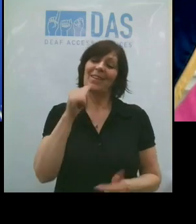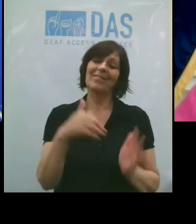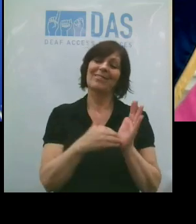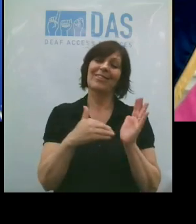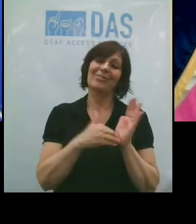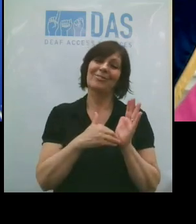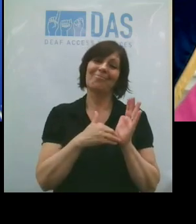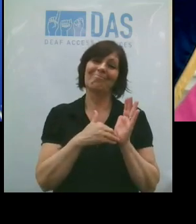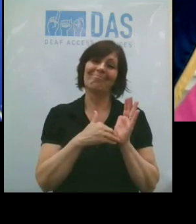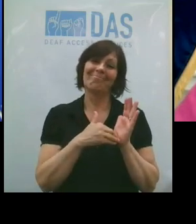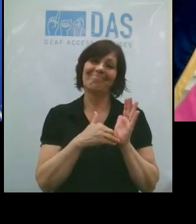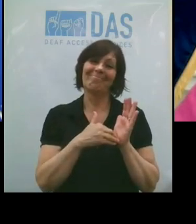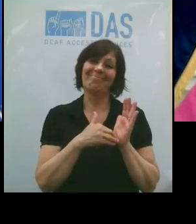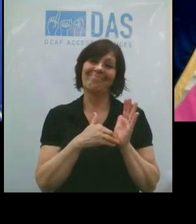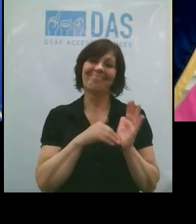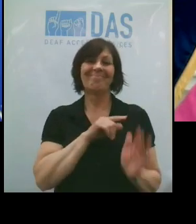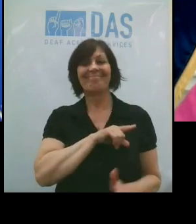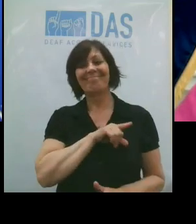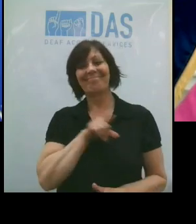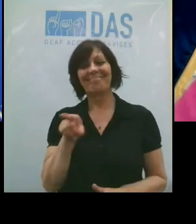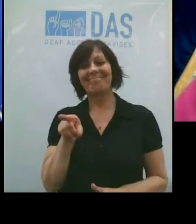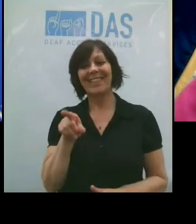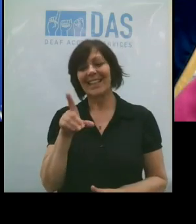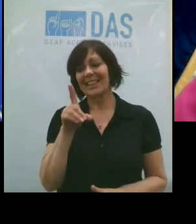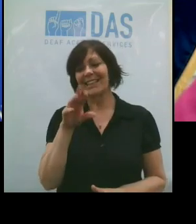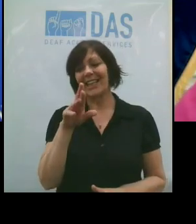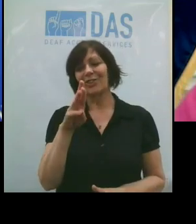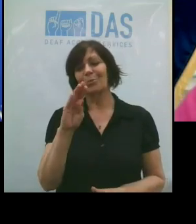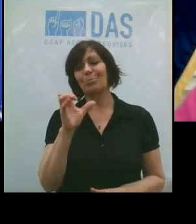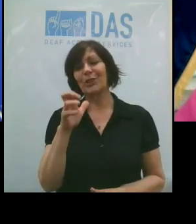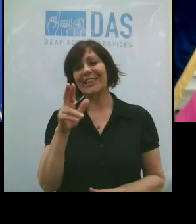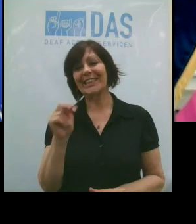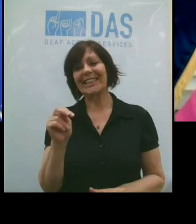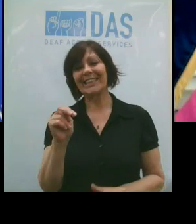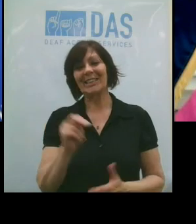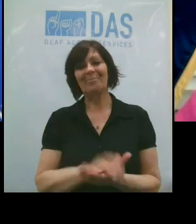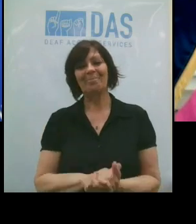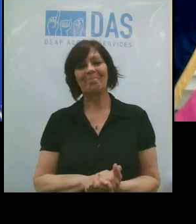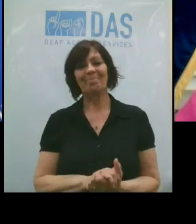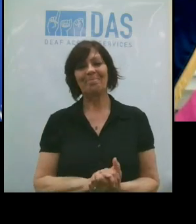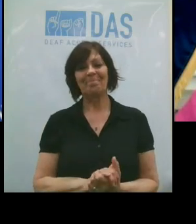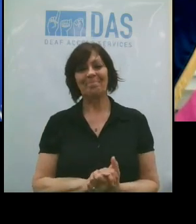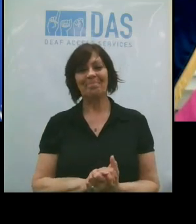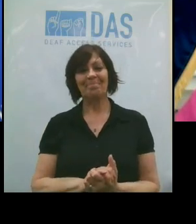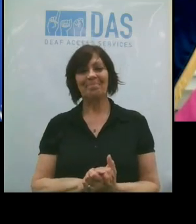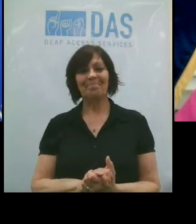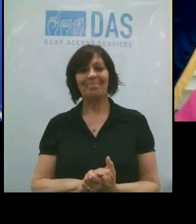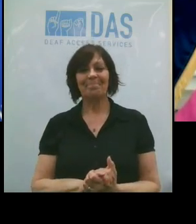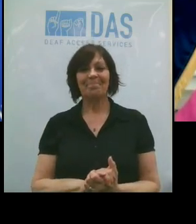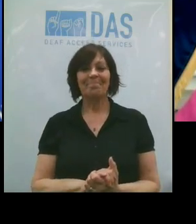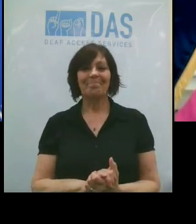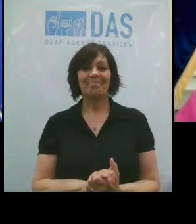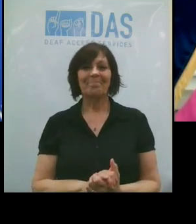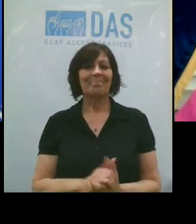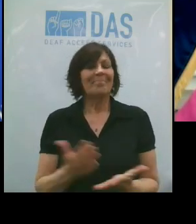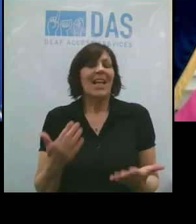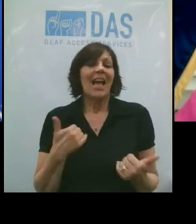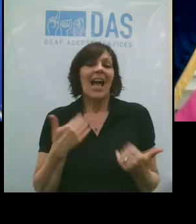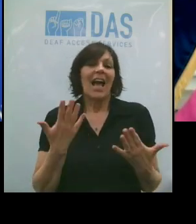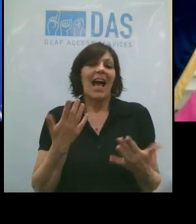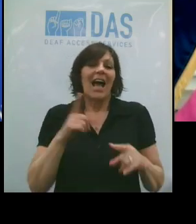a MD doctorate. That would be the person over there, our pediatrician, Dr. Burstein. I